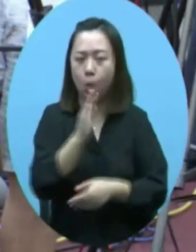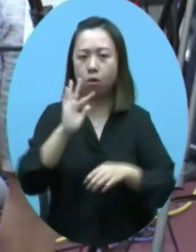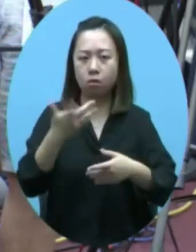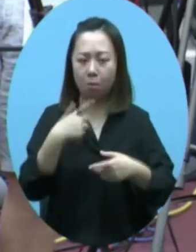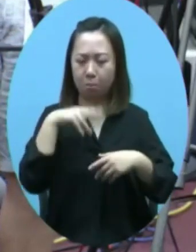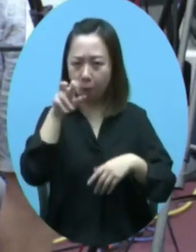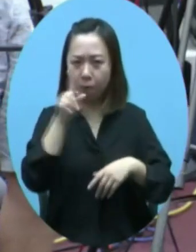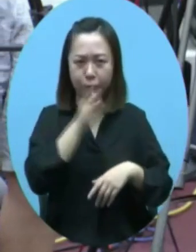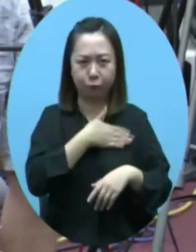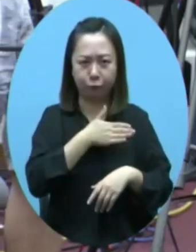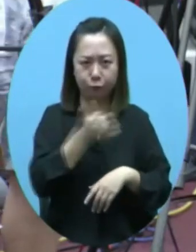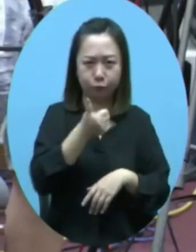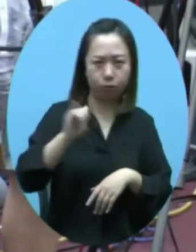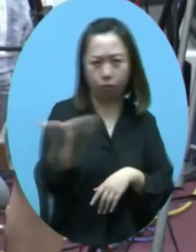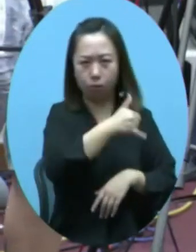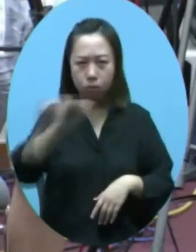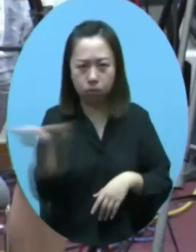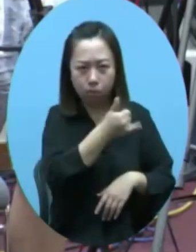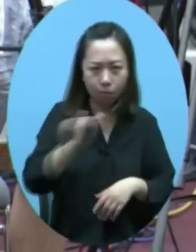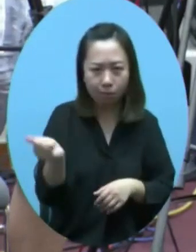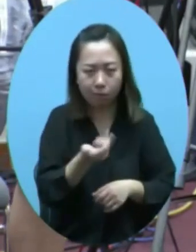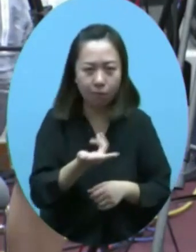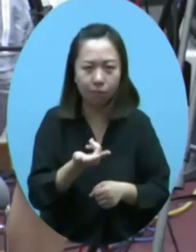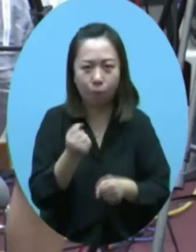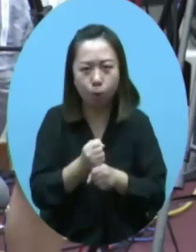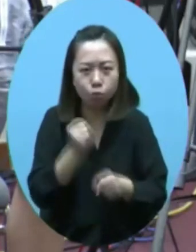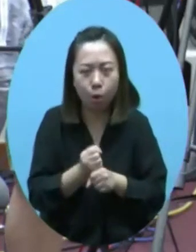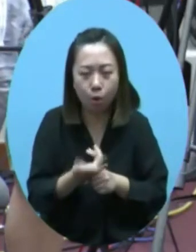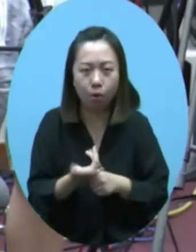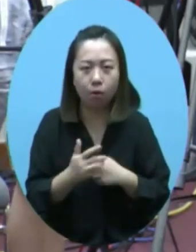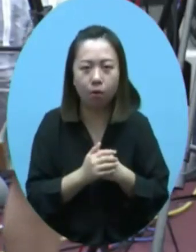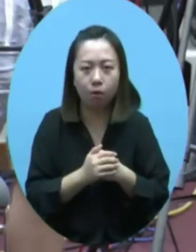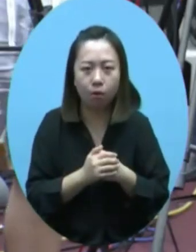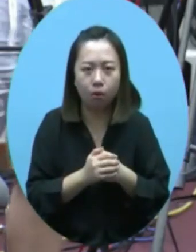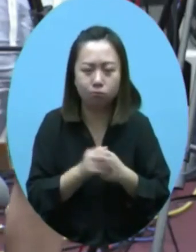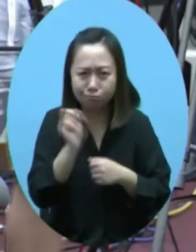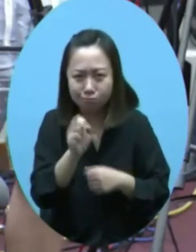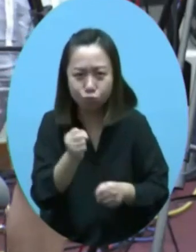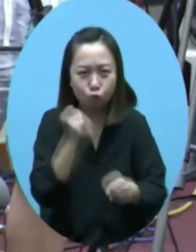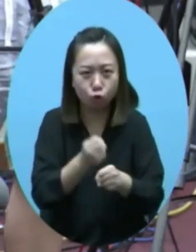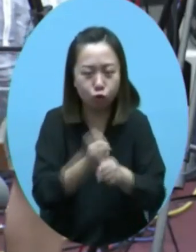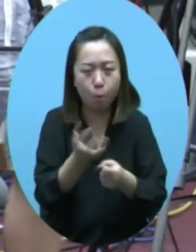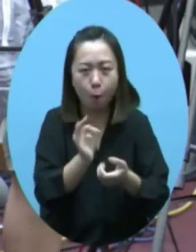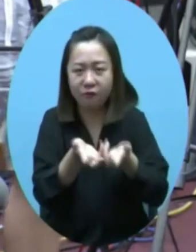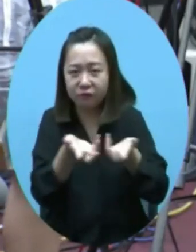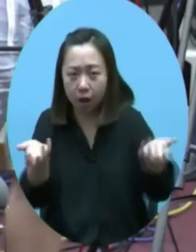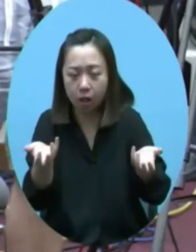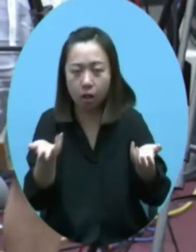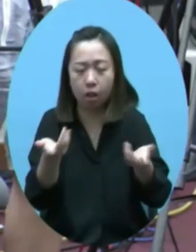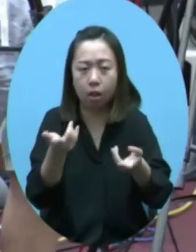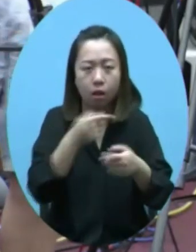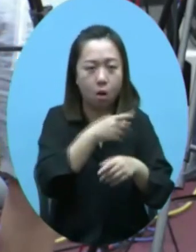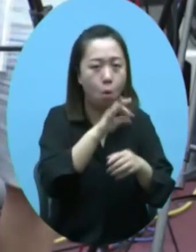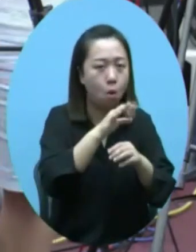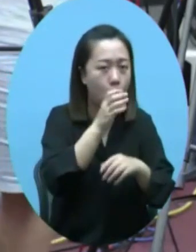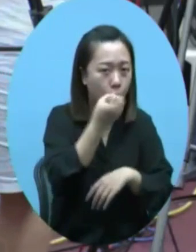some residents see that the workers are going back and forth between the 2 centers. So for those